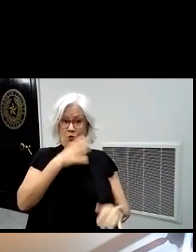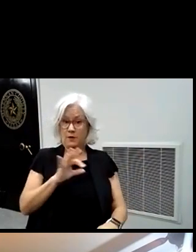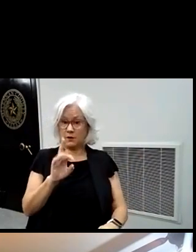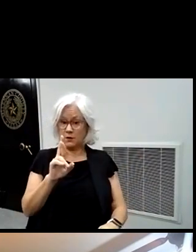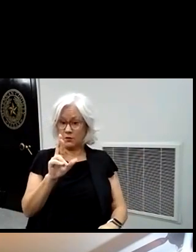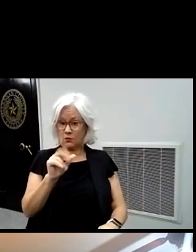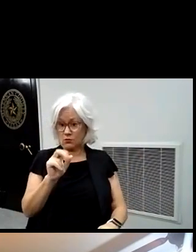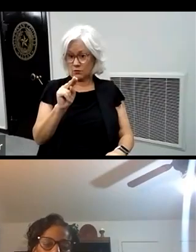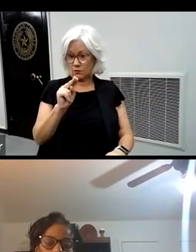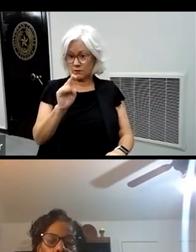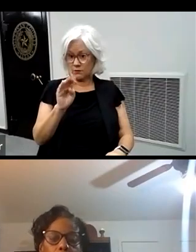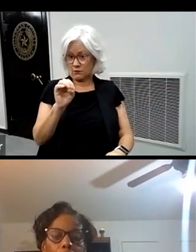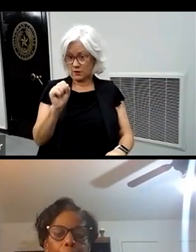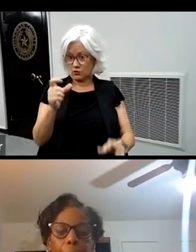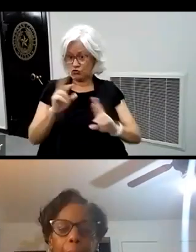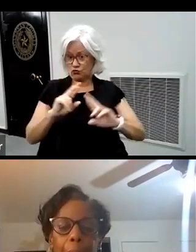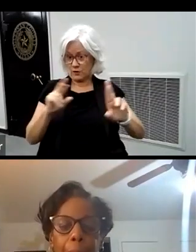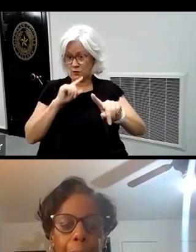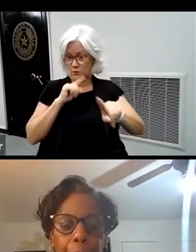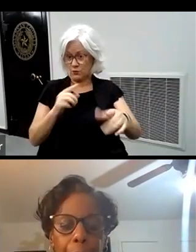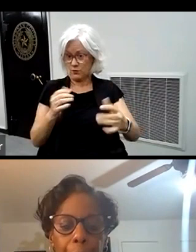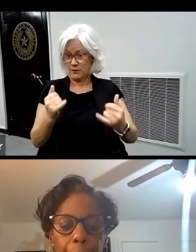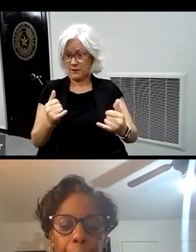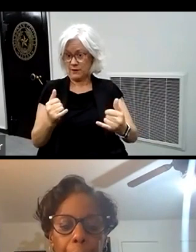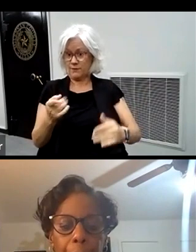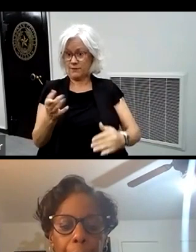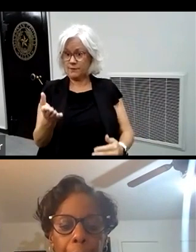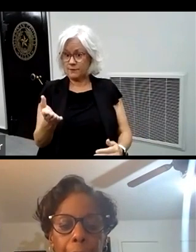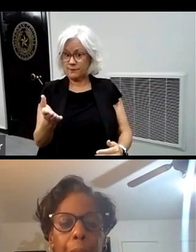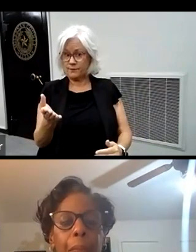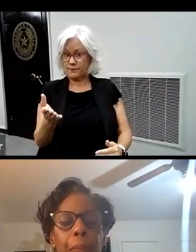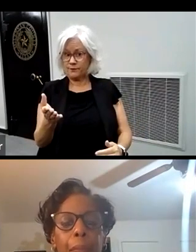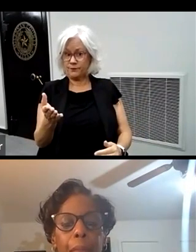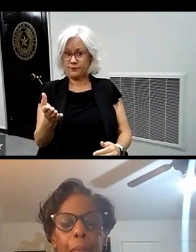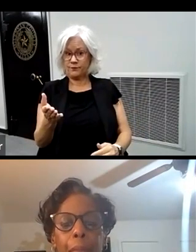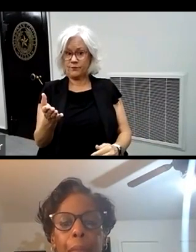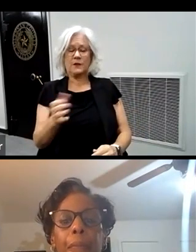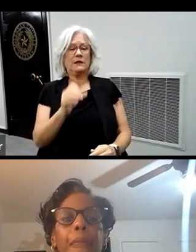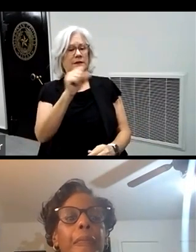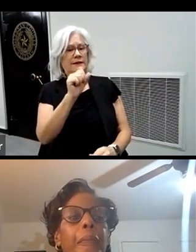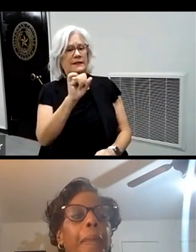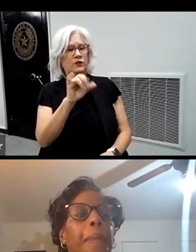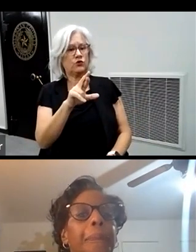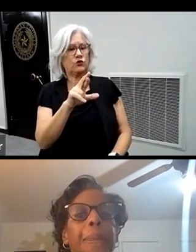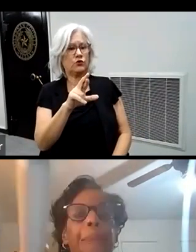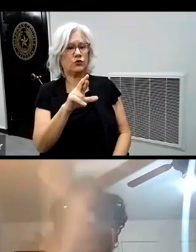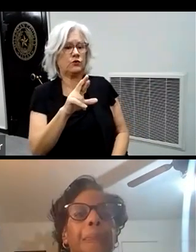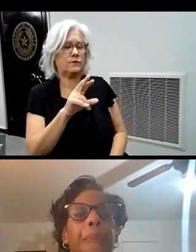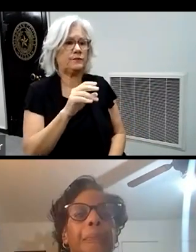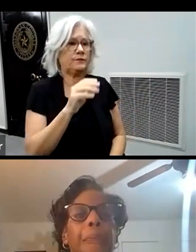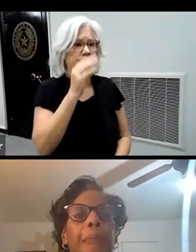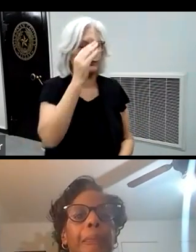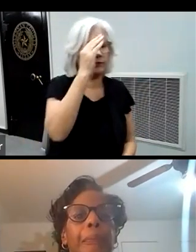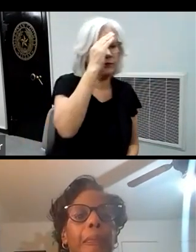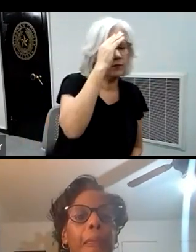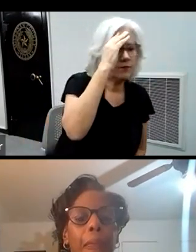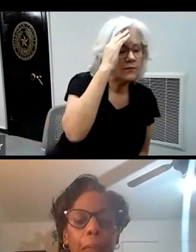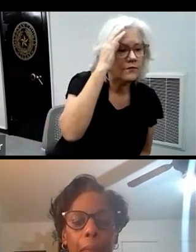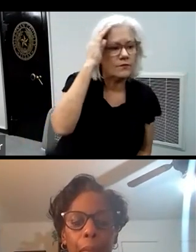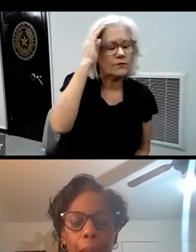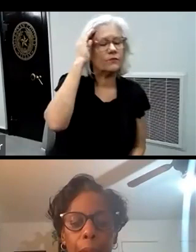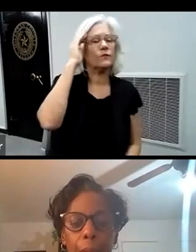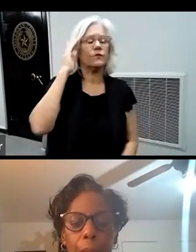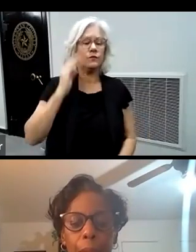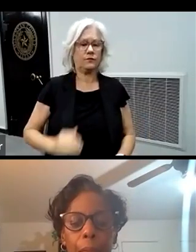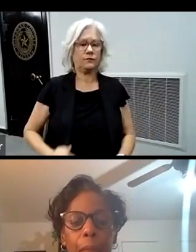your report? Yes, sir. Um,